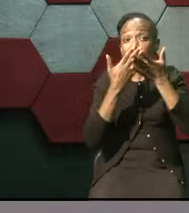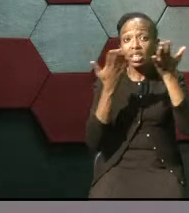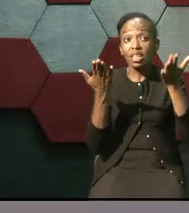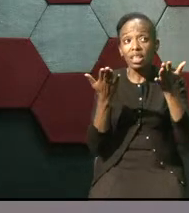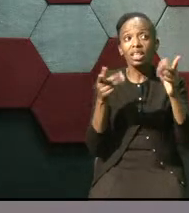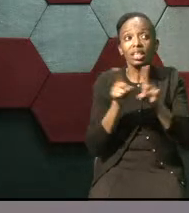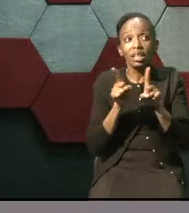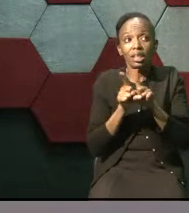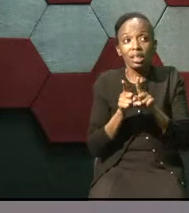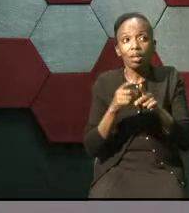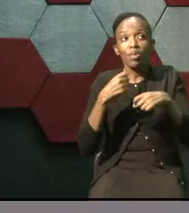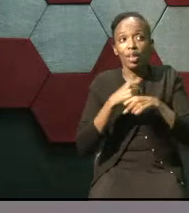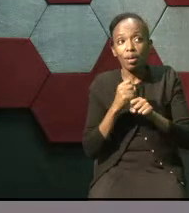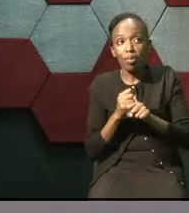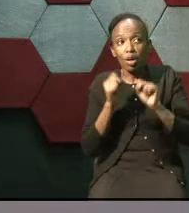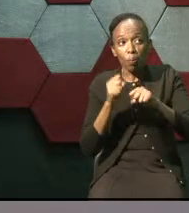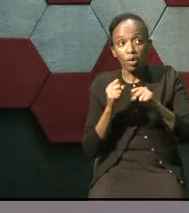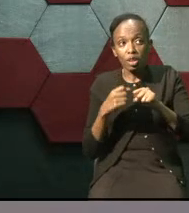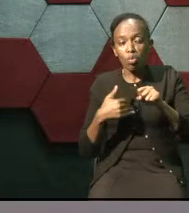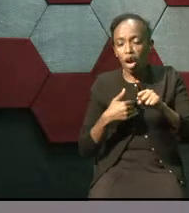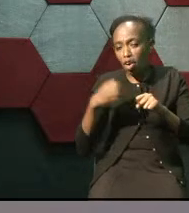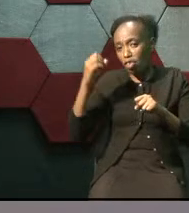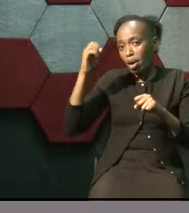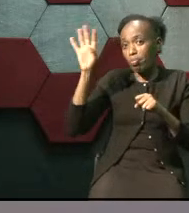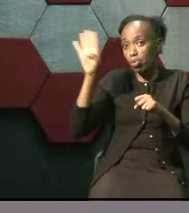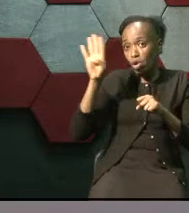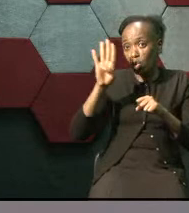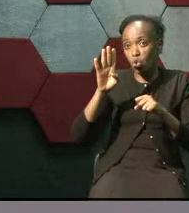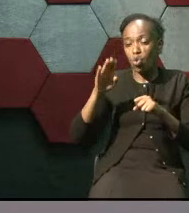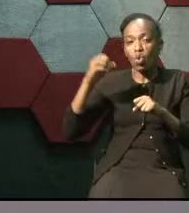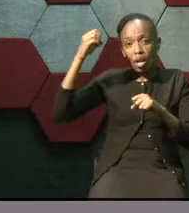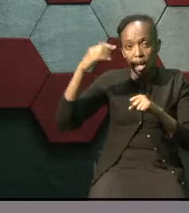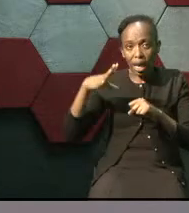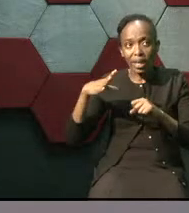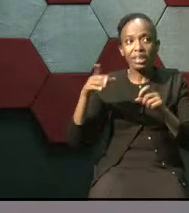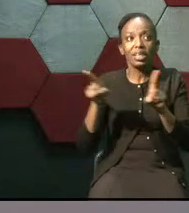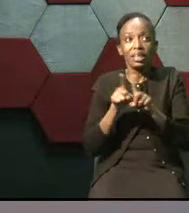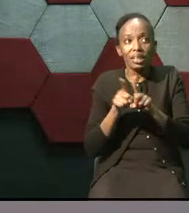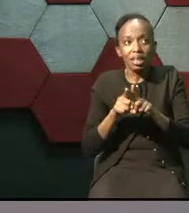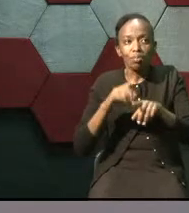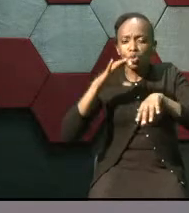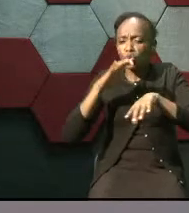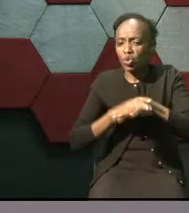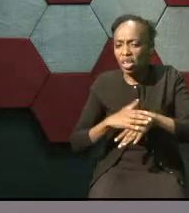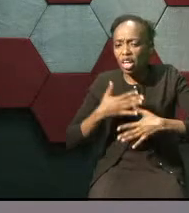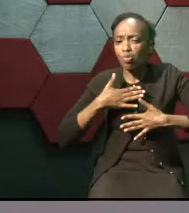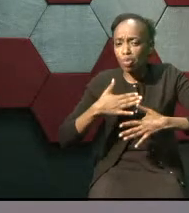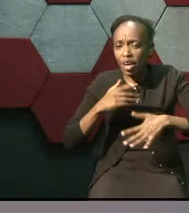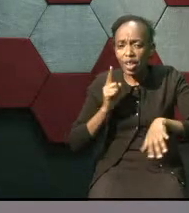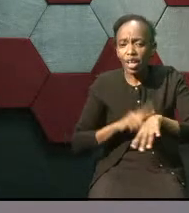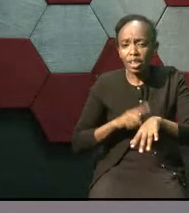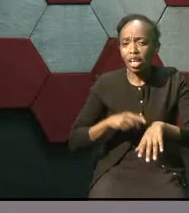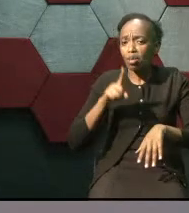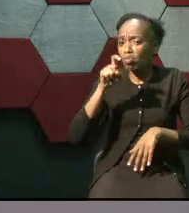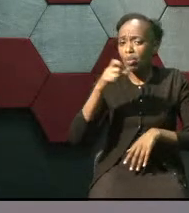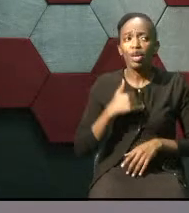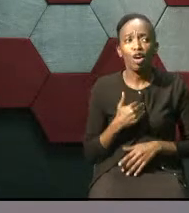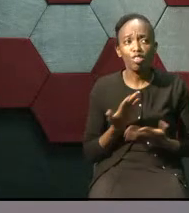like they'll check there's a blue light for like viruses and bacteria in your breath, and then there's also sensors and IoT, and it's all